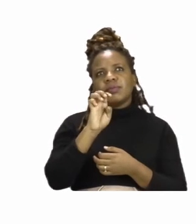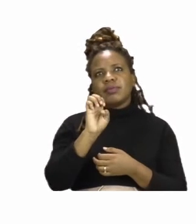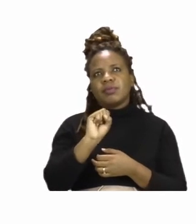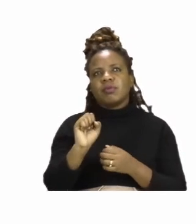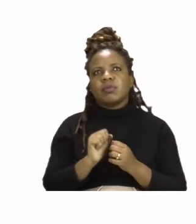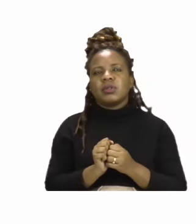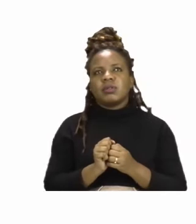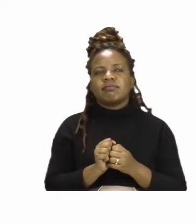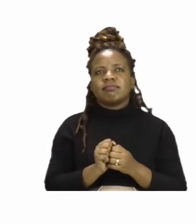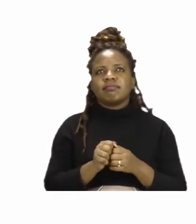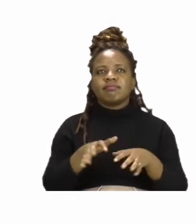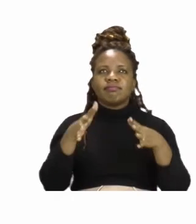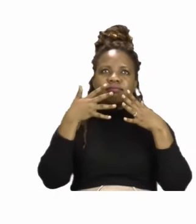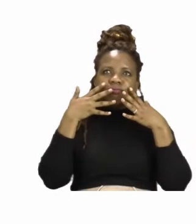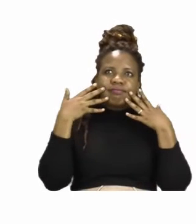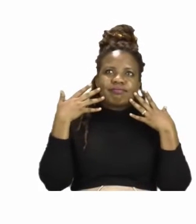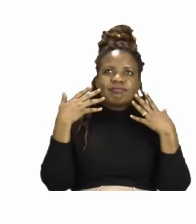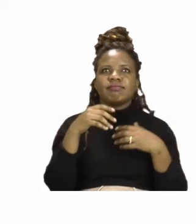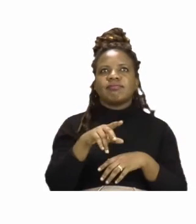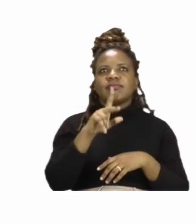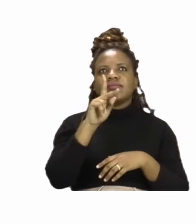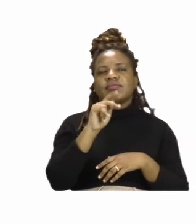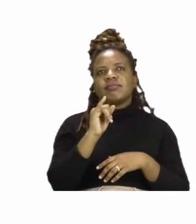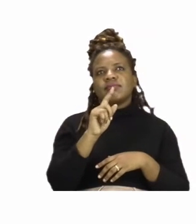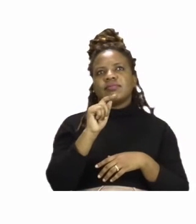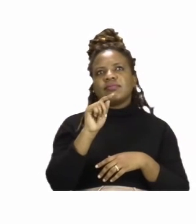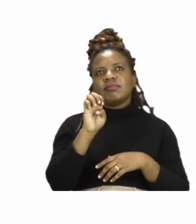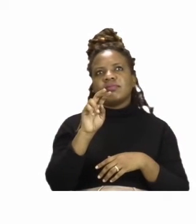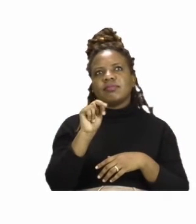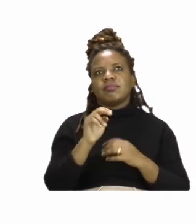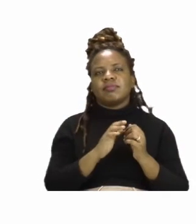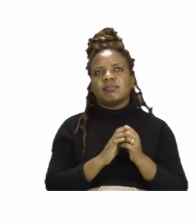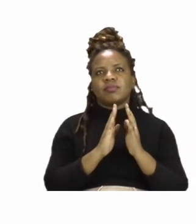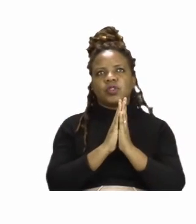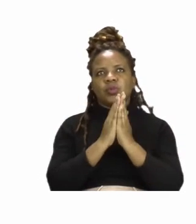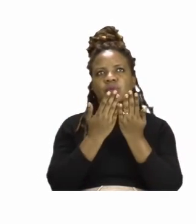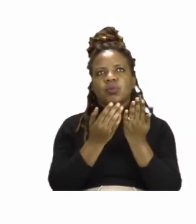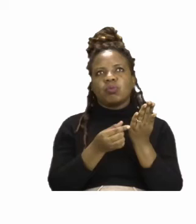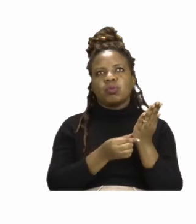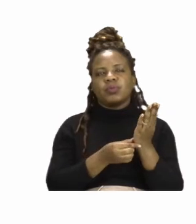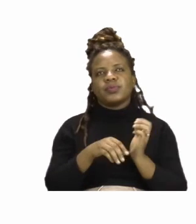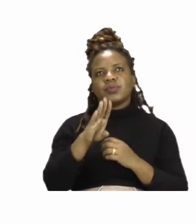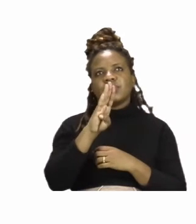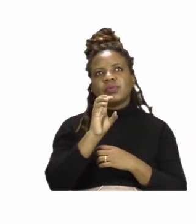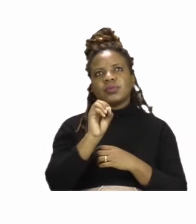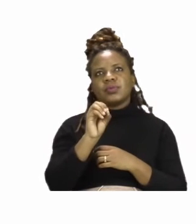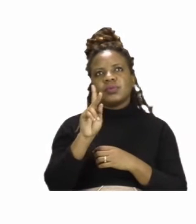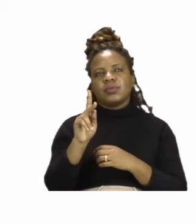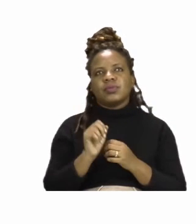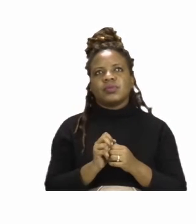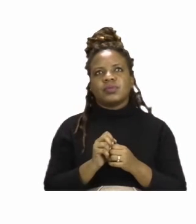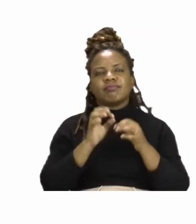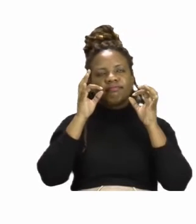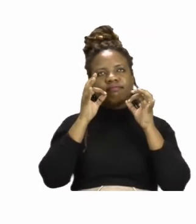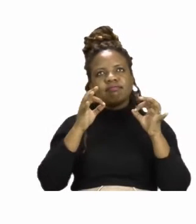sang, say, stop, stood, eat,